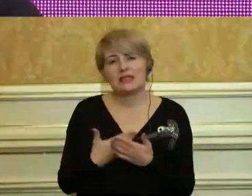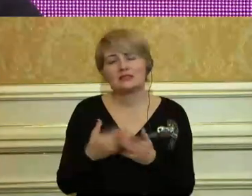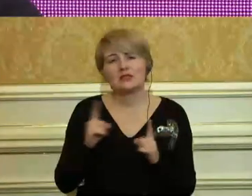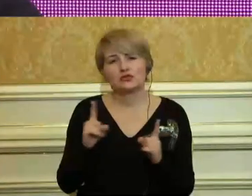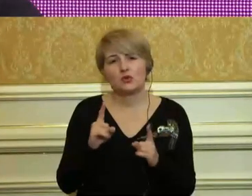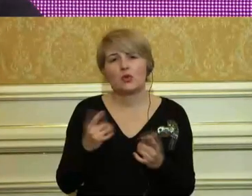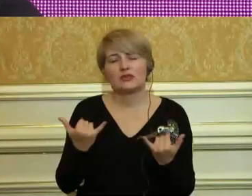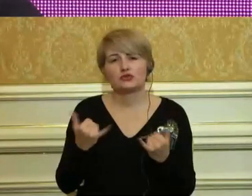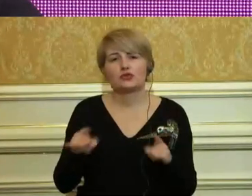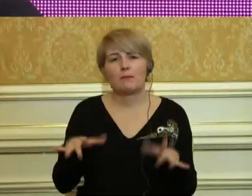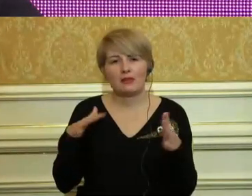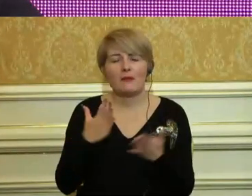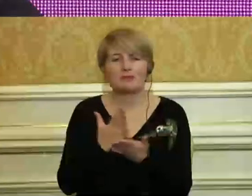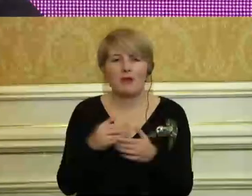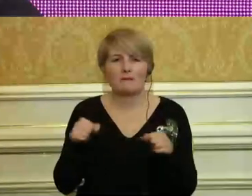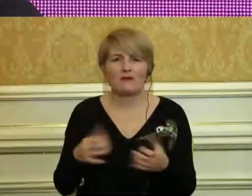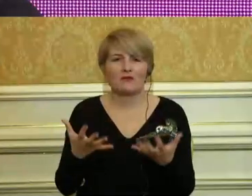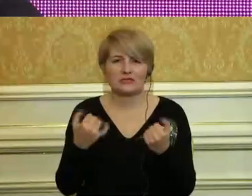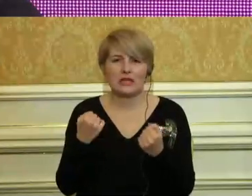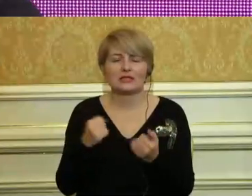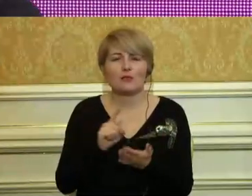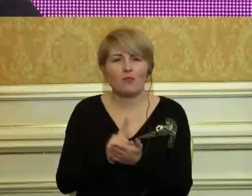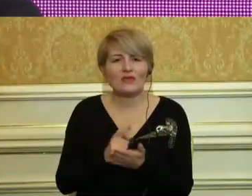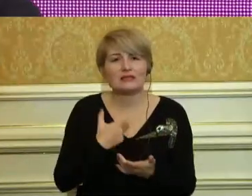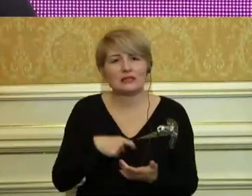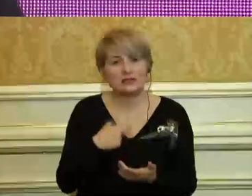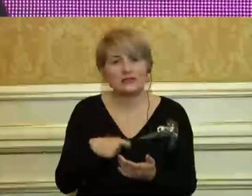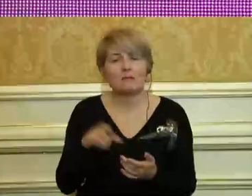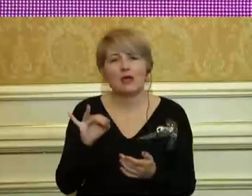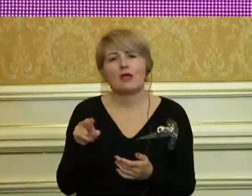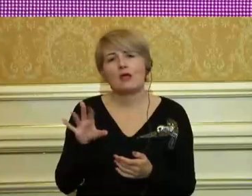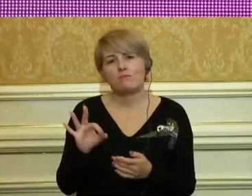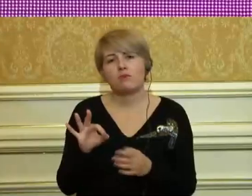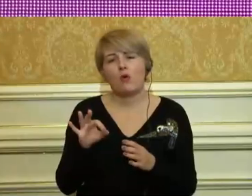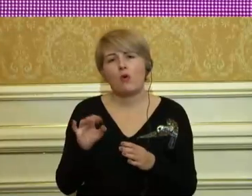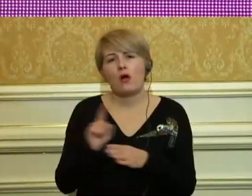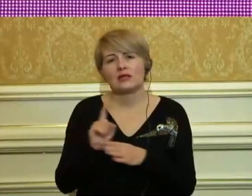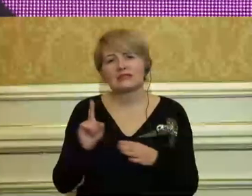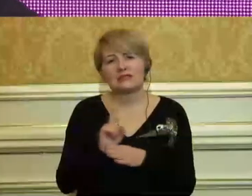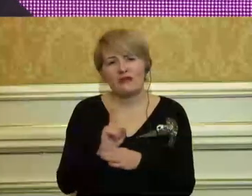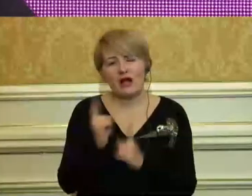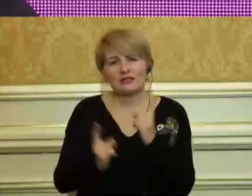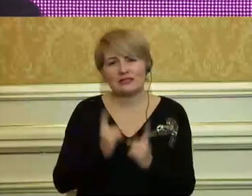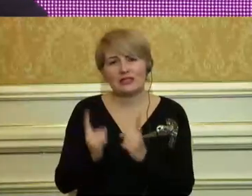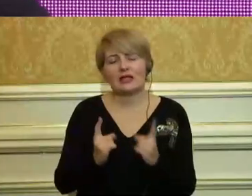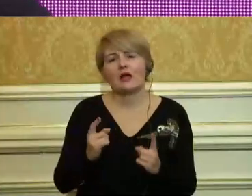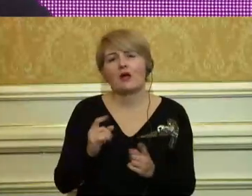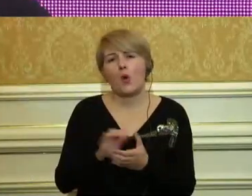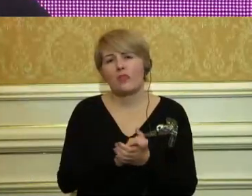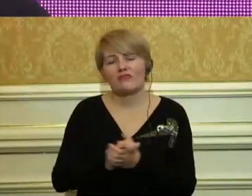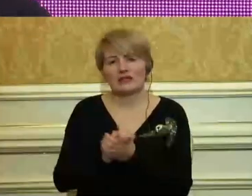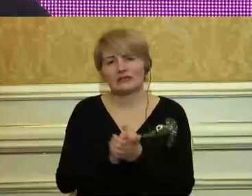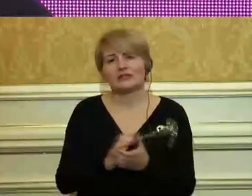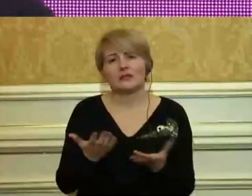me, I think that our parliament should take these responsibilities on ratification of the Stockholm